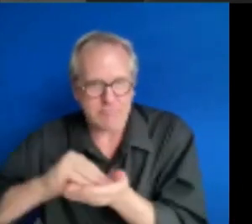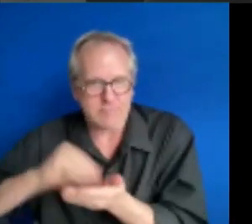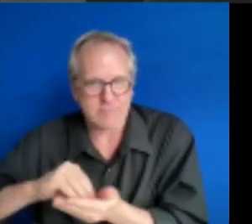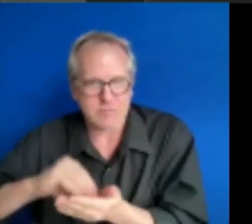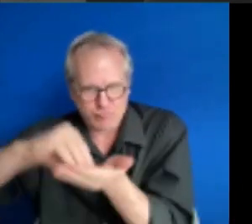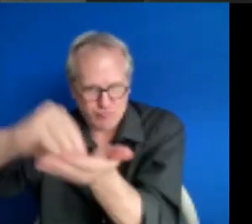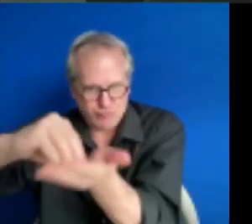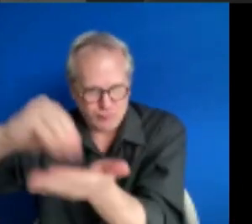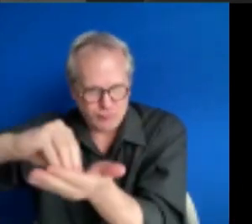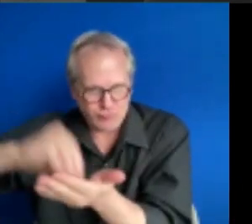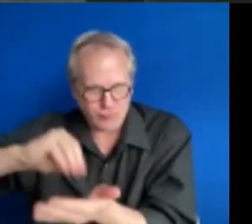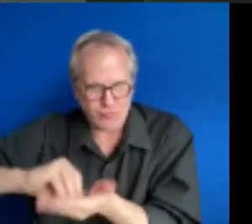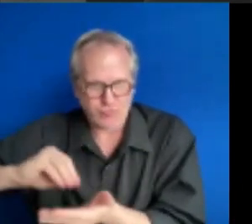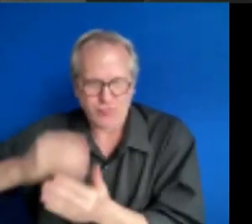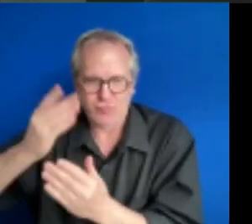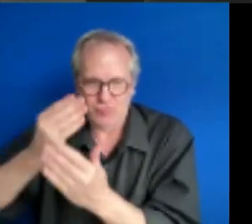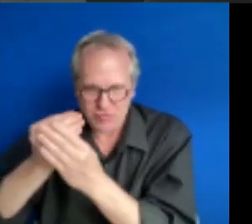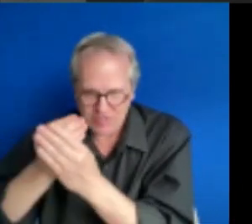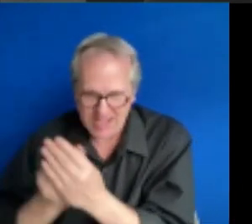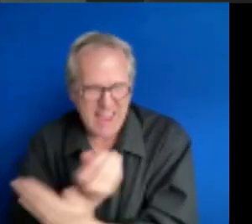write down everything